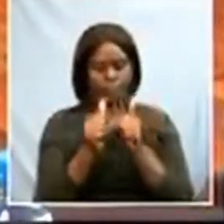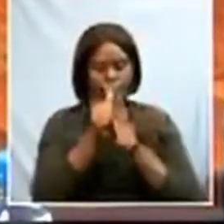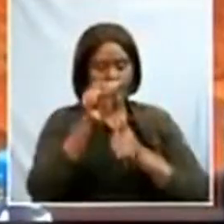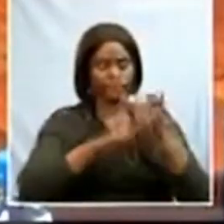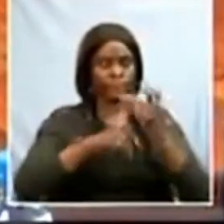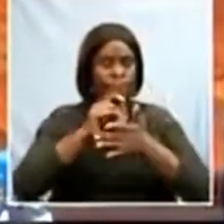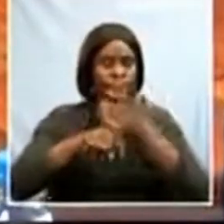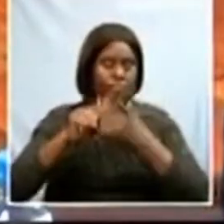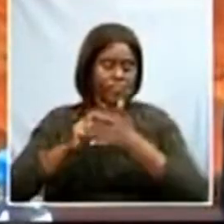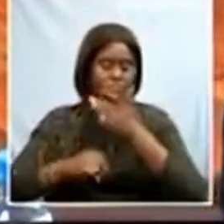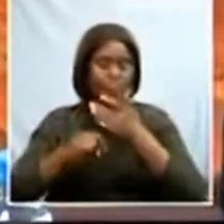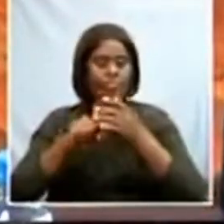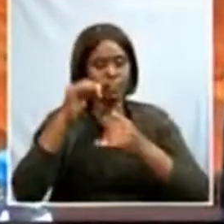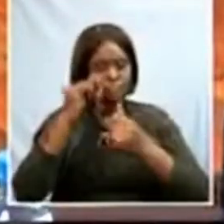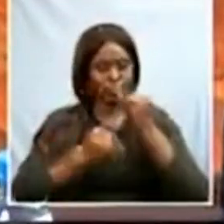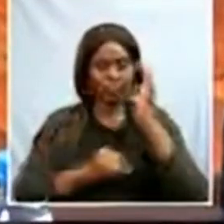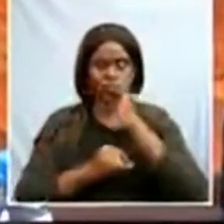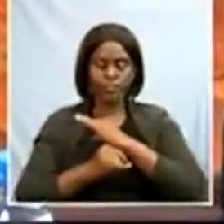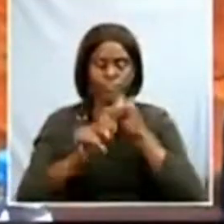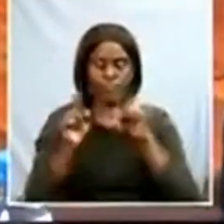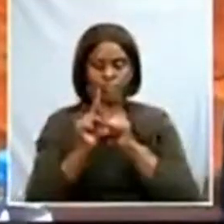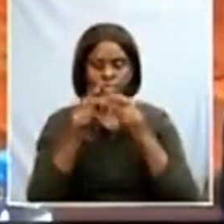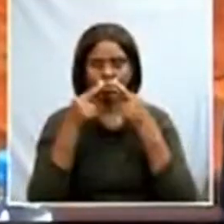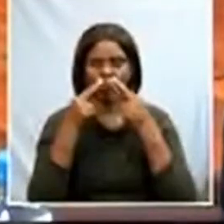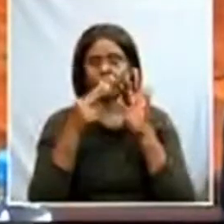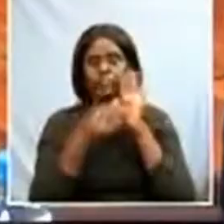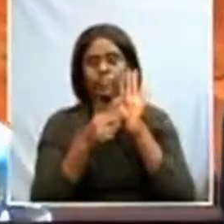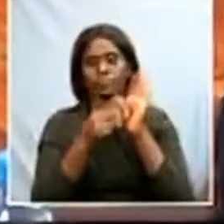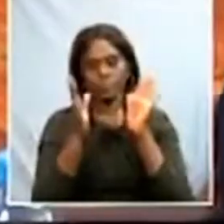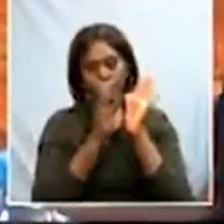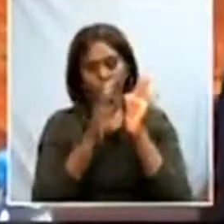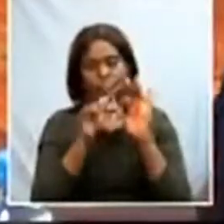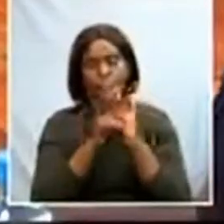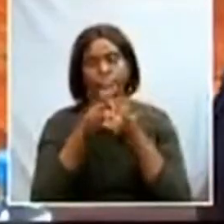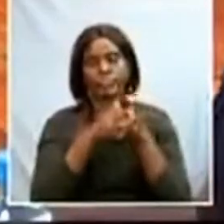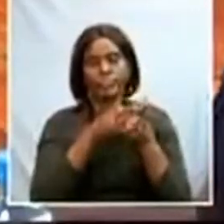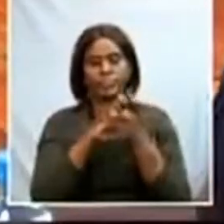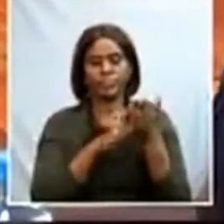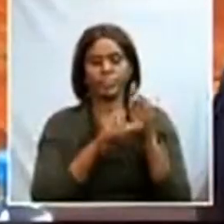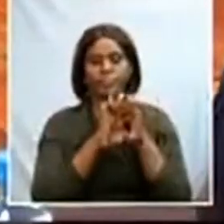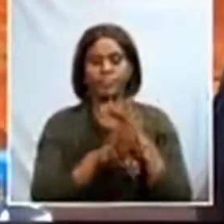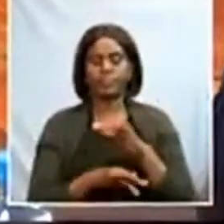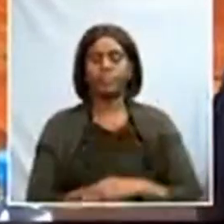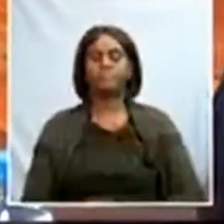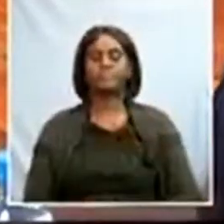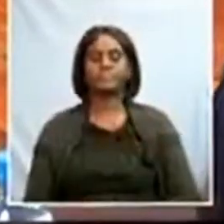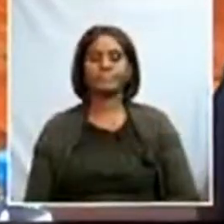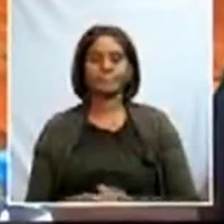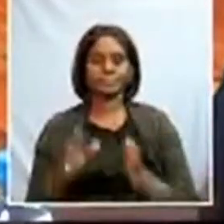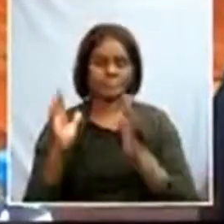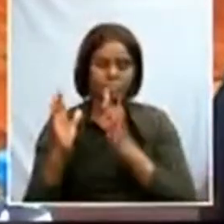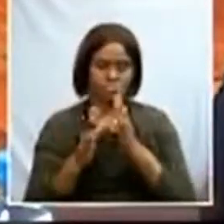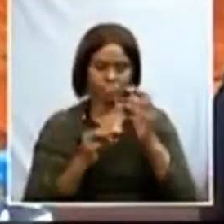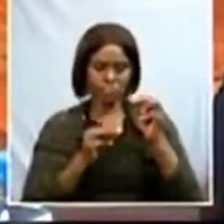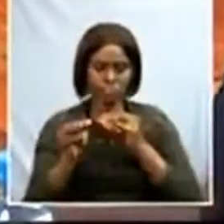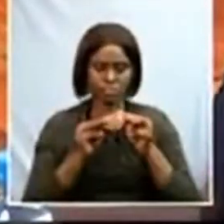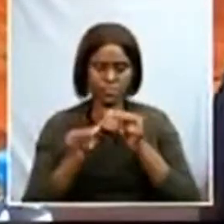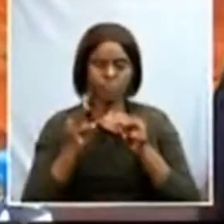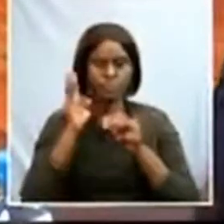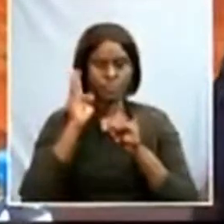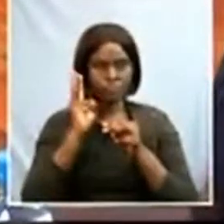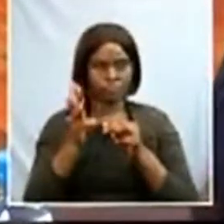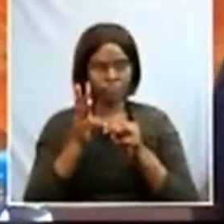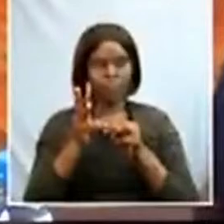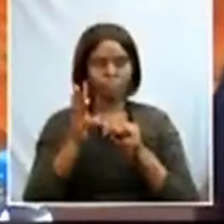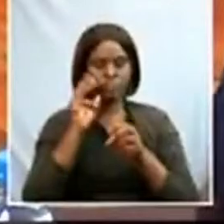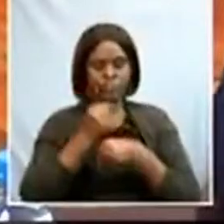costs had been completed and the results are shown in the table below. The major measure, management